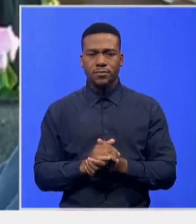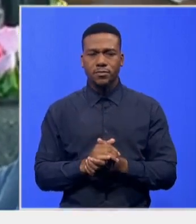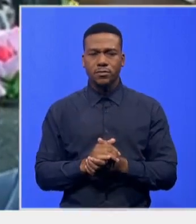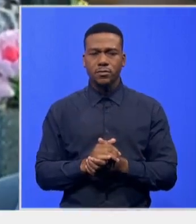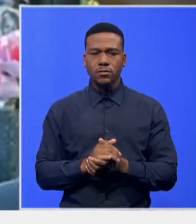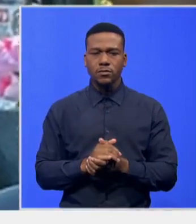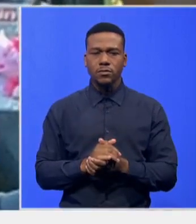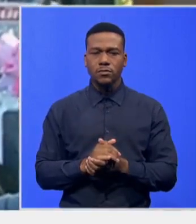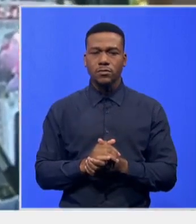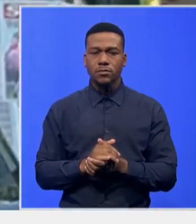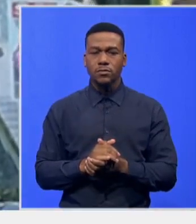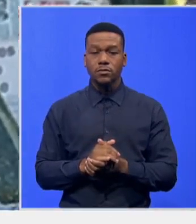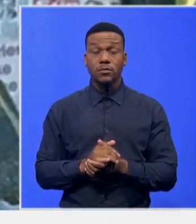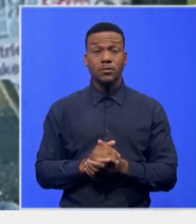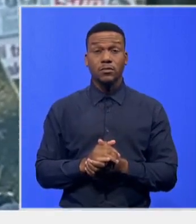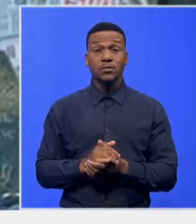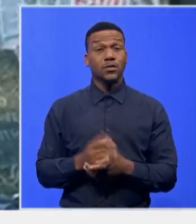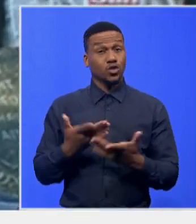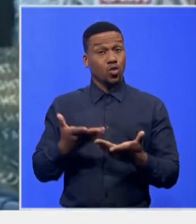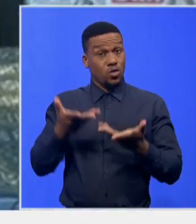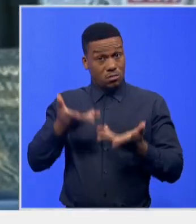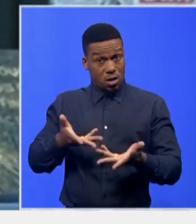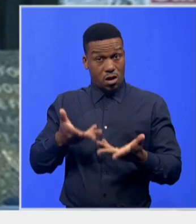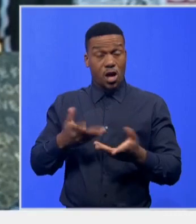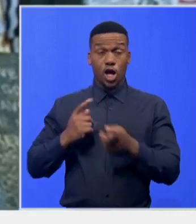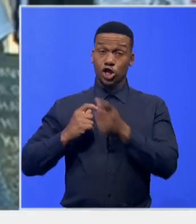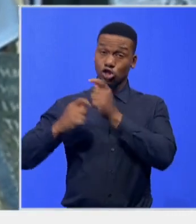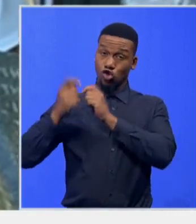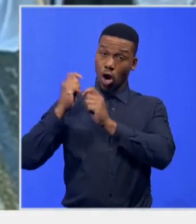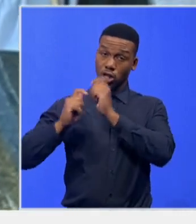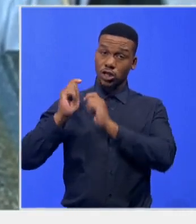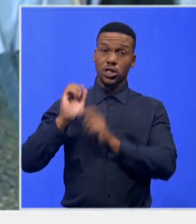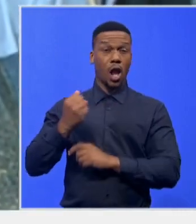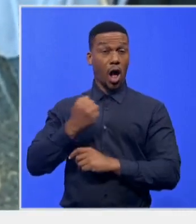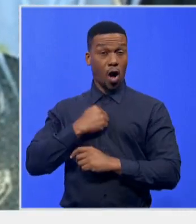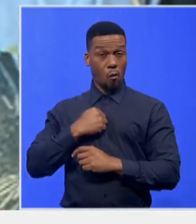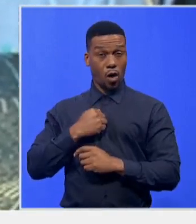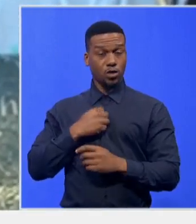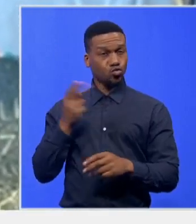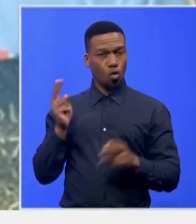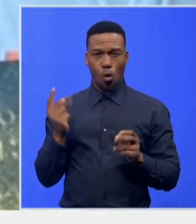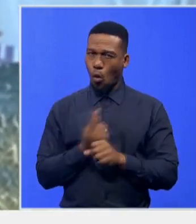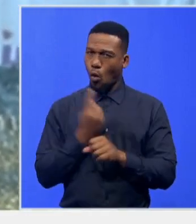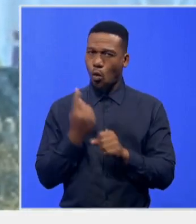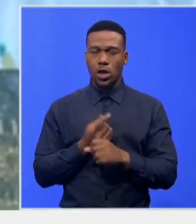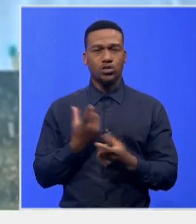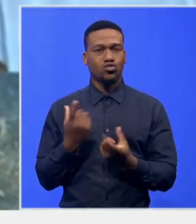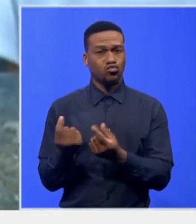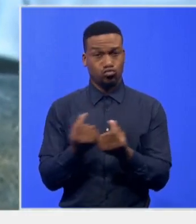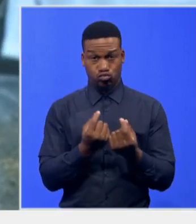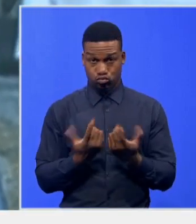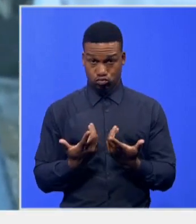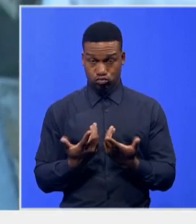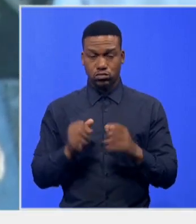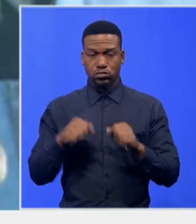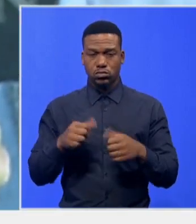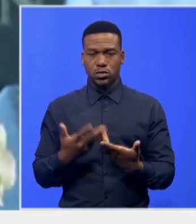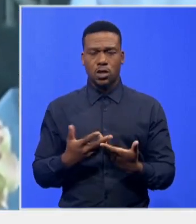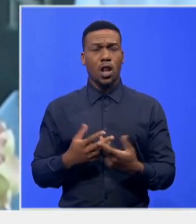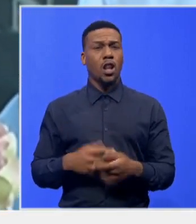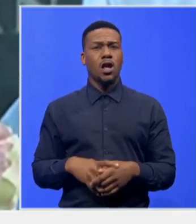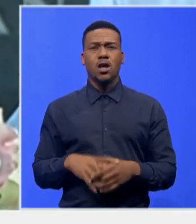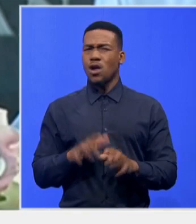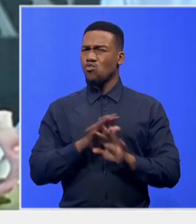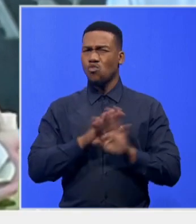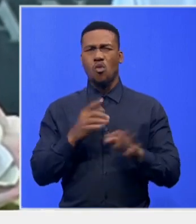This is a practice that we usually do. As much as you've said that it's not only on Easter, but